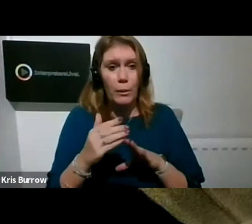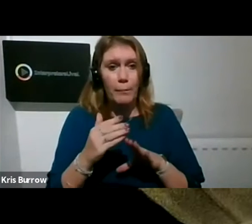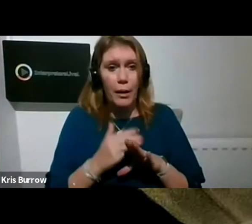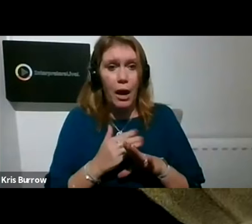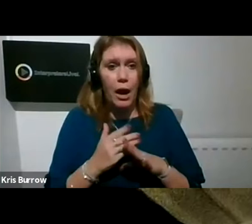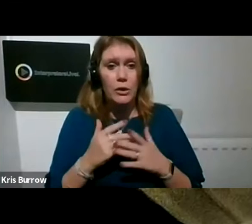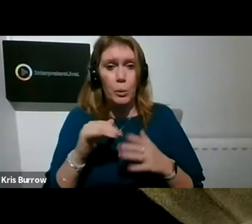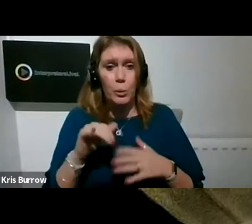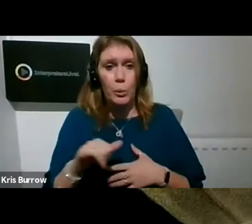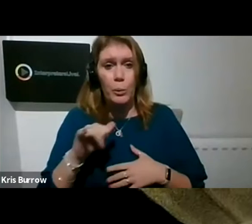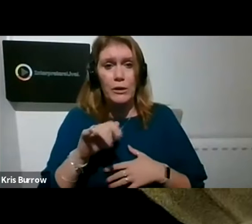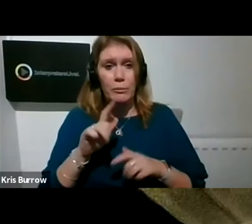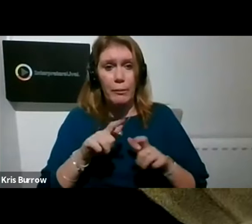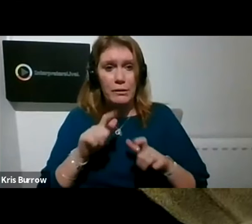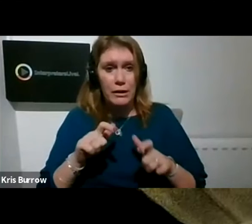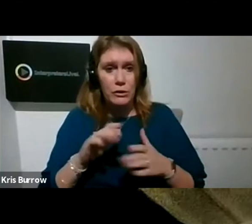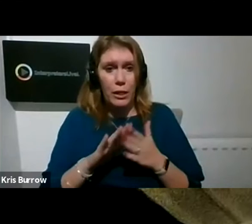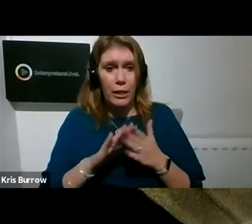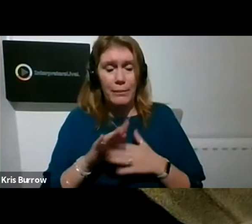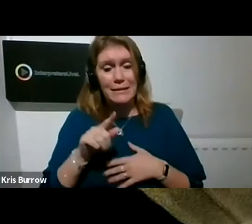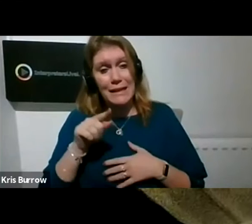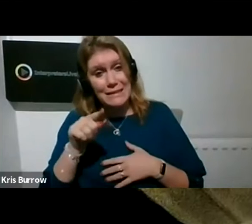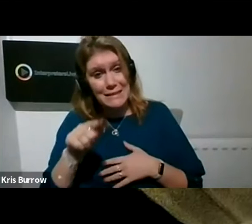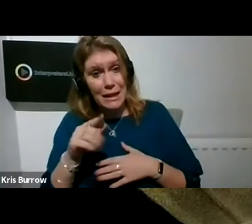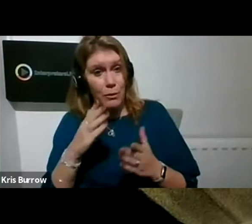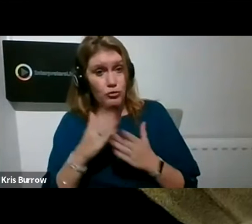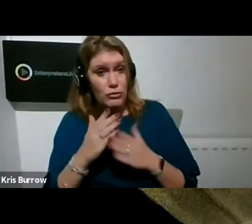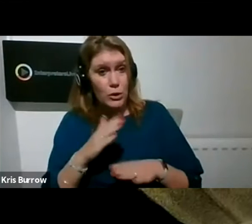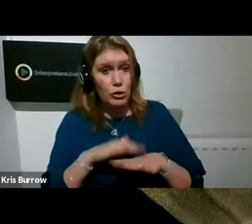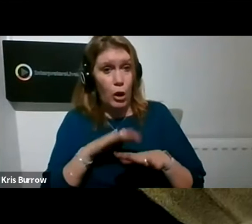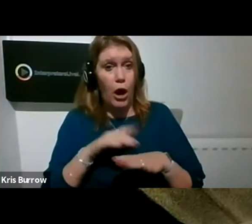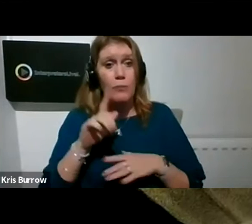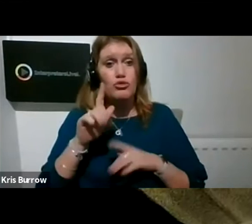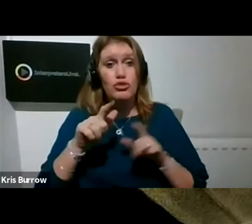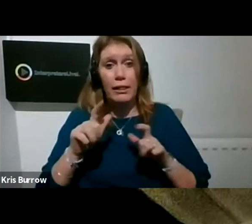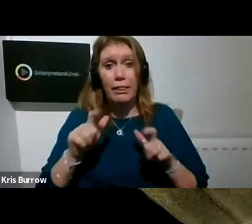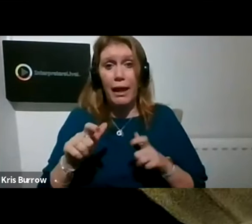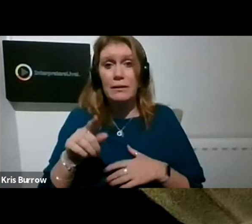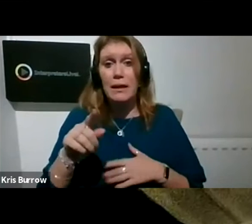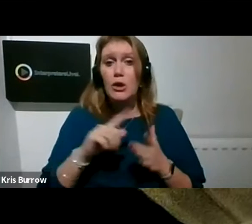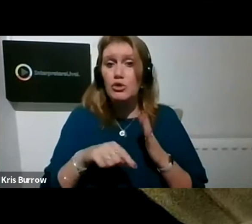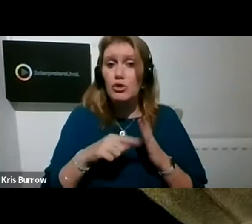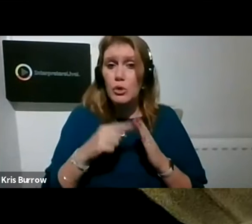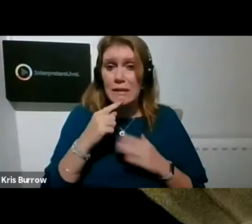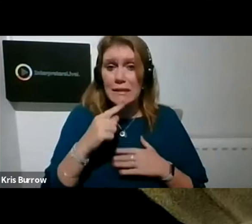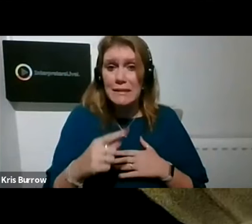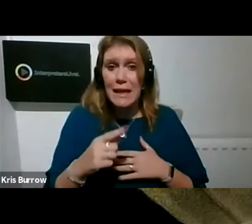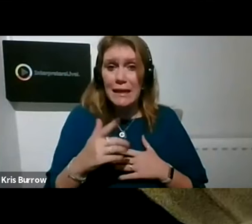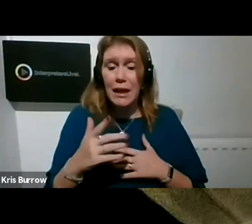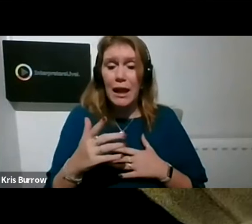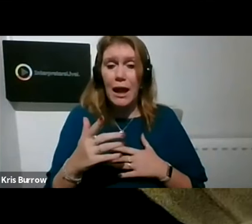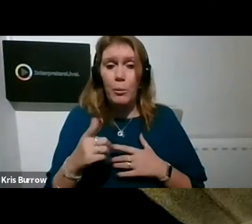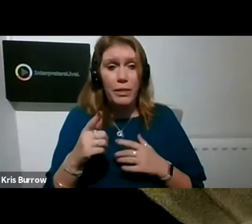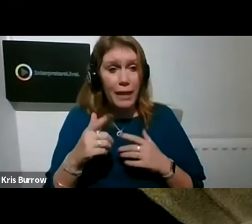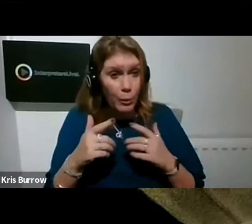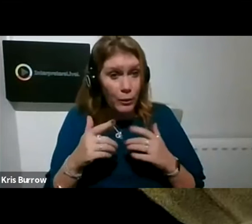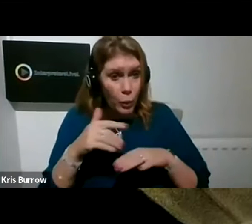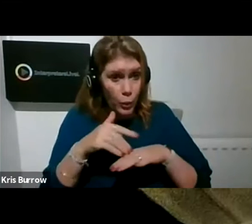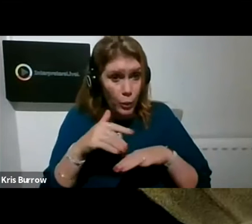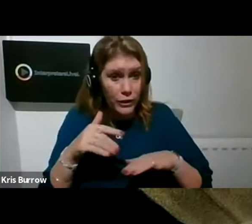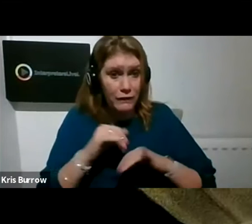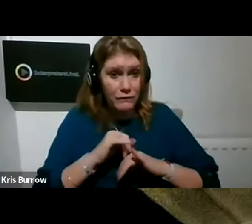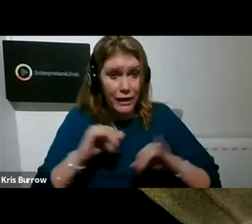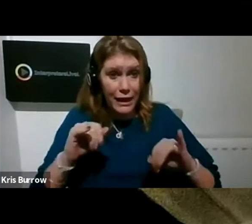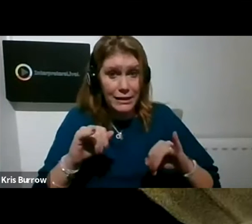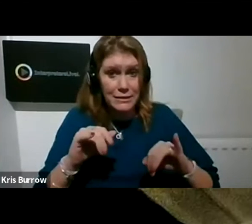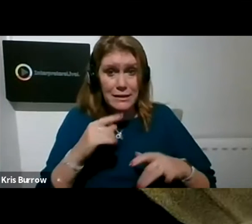live. So that's him triggering that in real time. And is that with all the multi-layering and the effects as well? No one's responding.